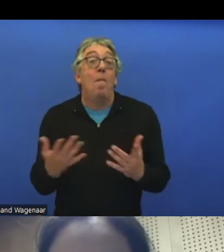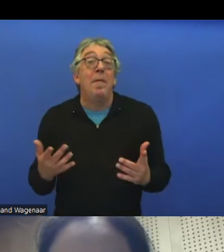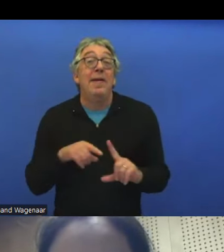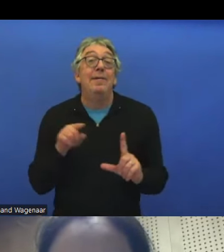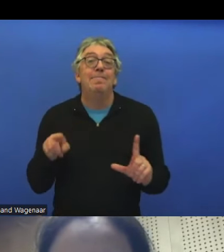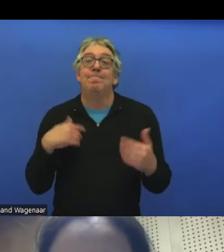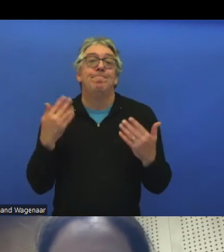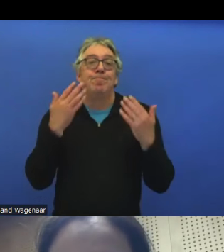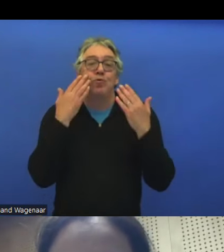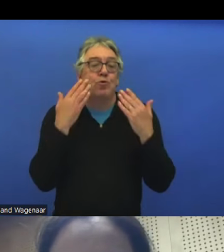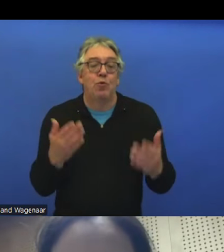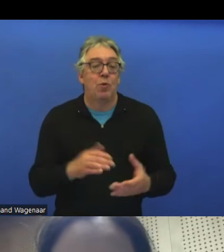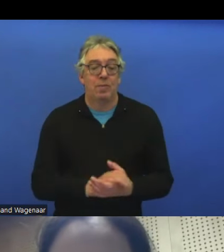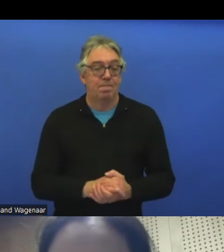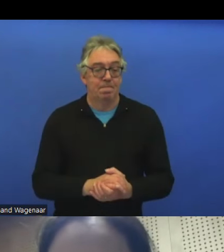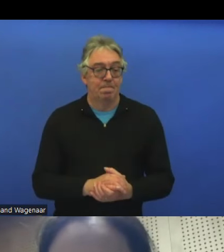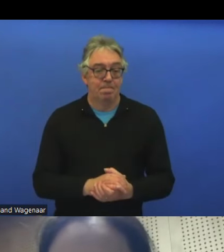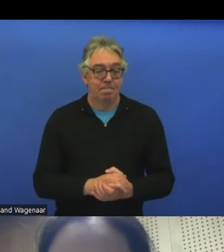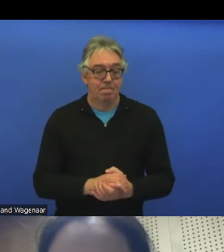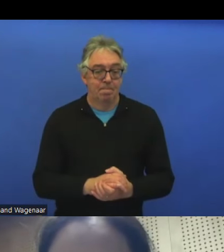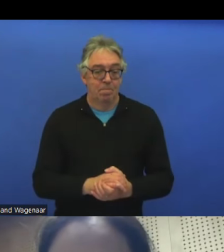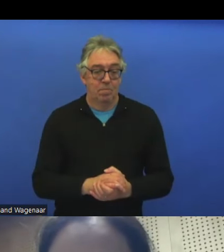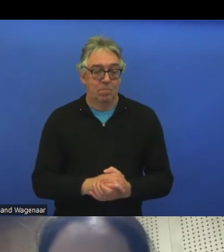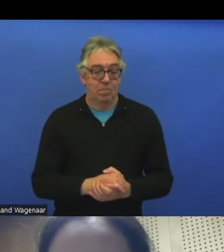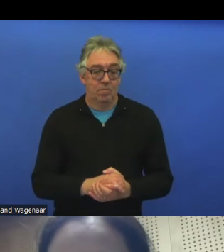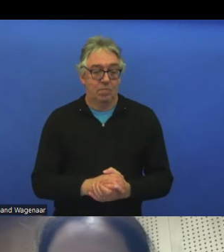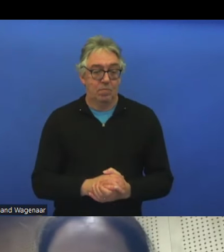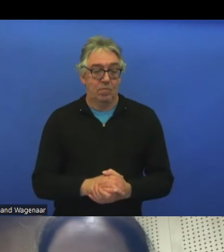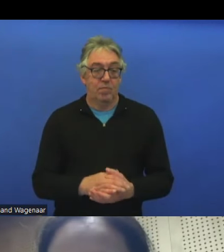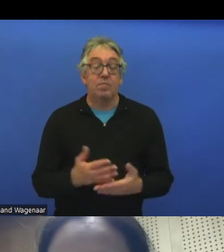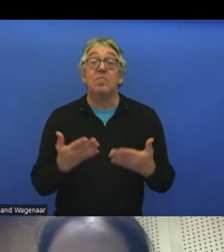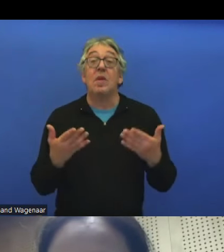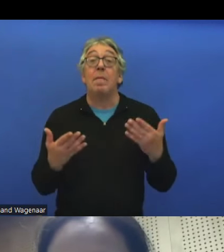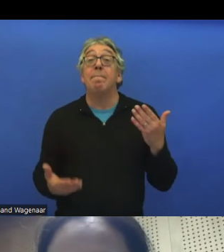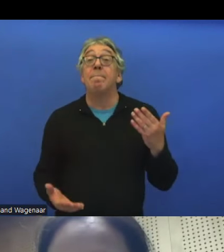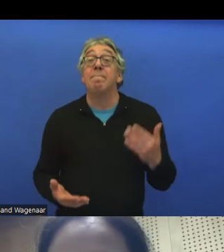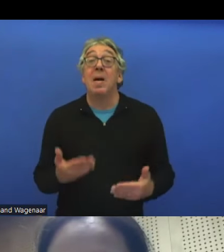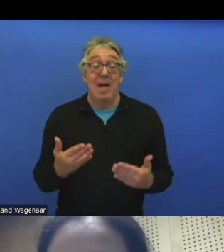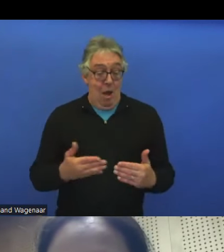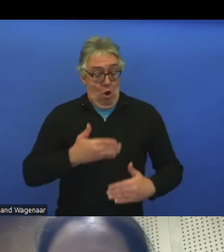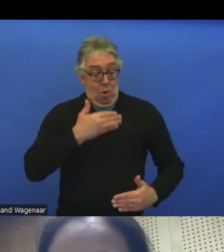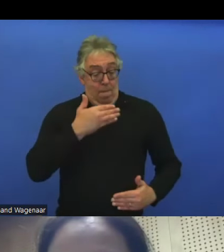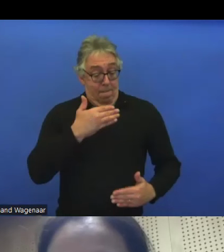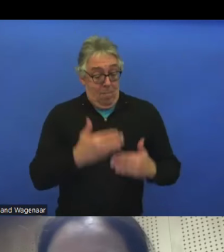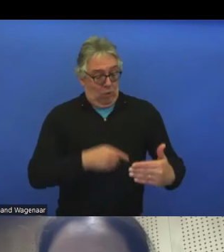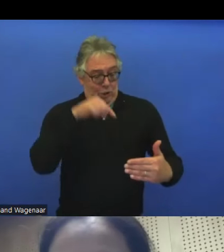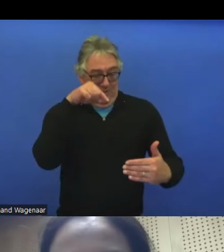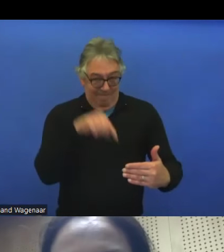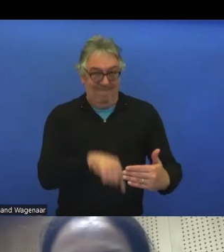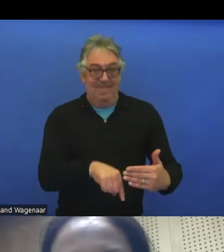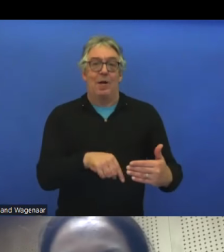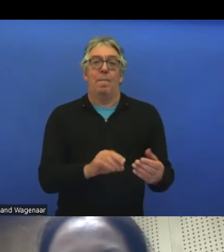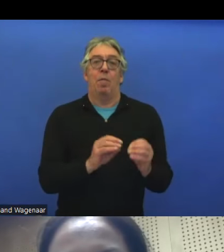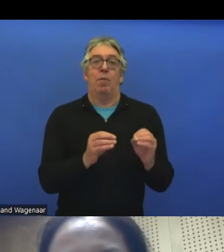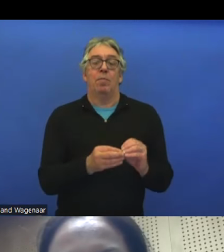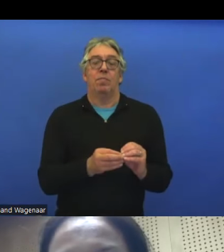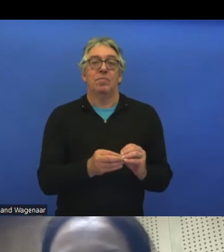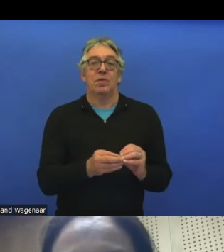nationality, a person with disabilities may face obstacles. And then we may think, for instance,